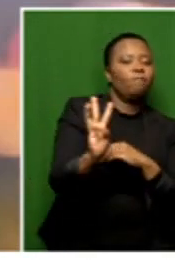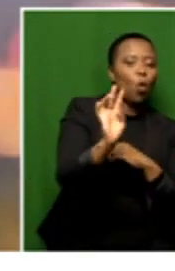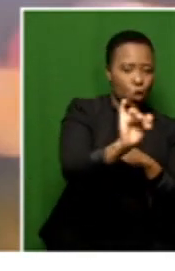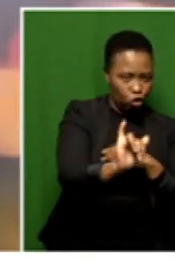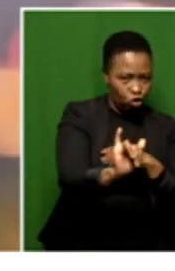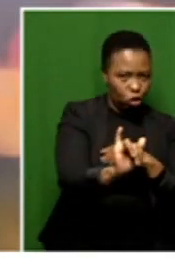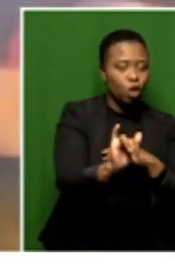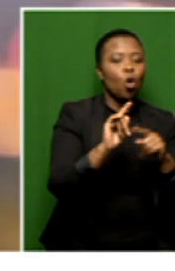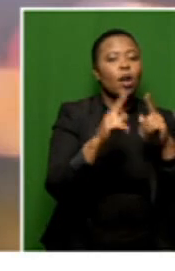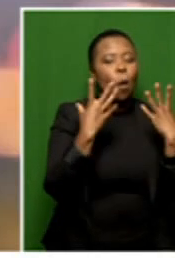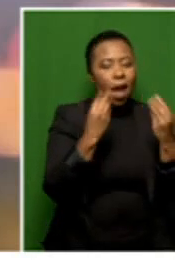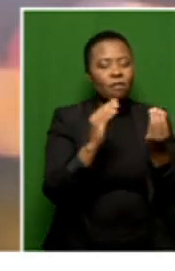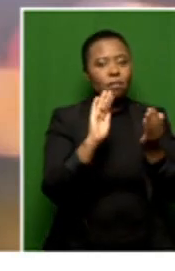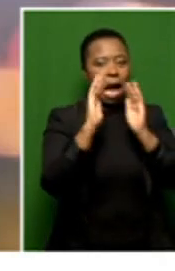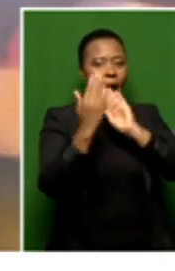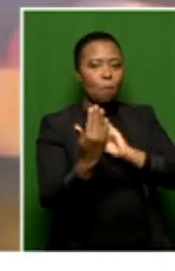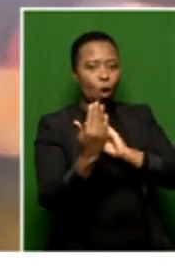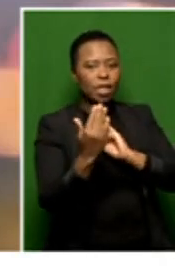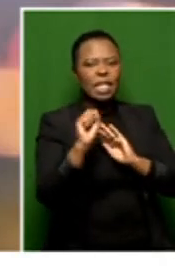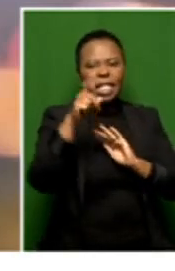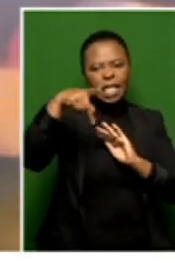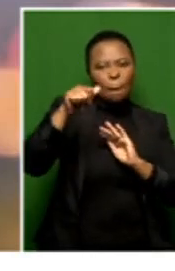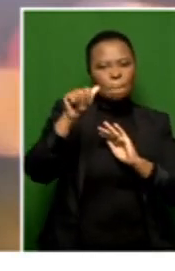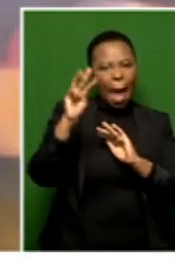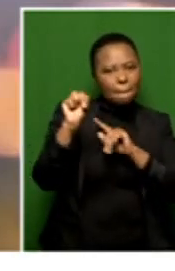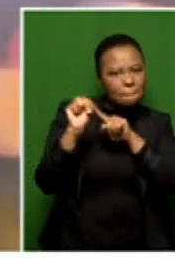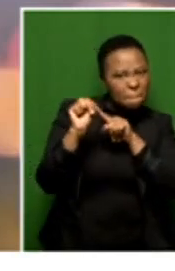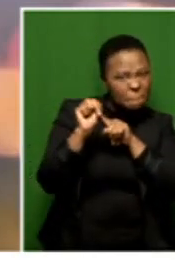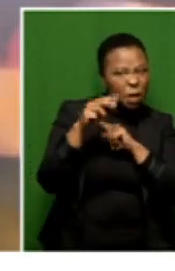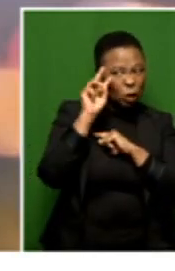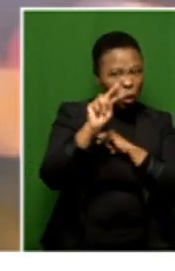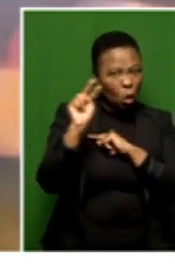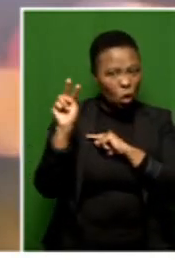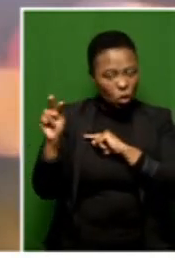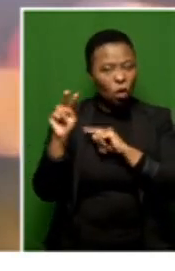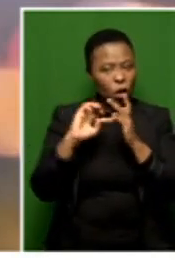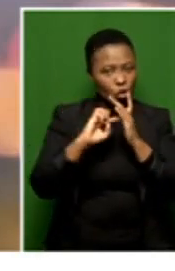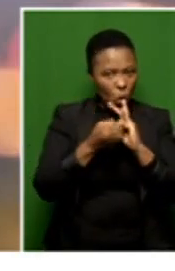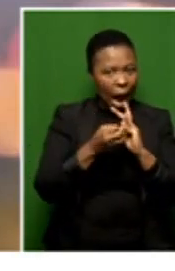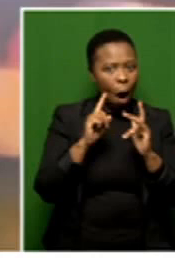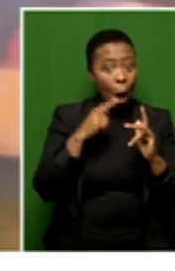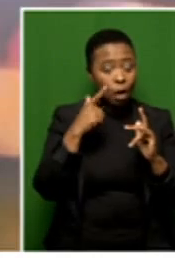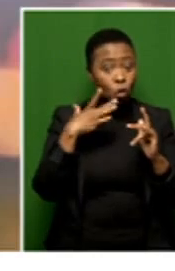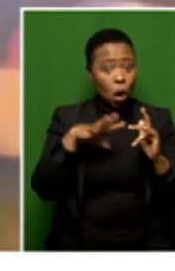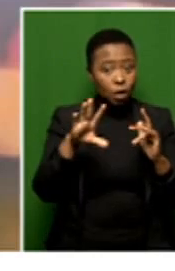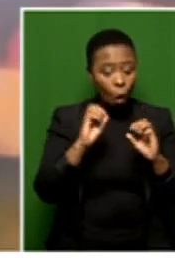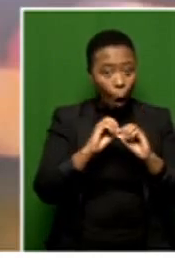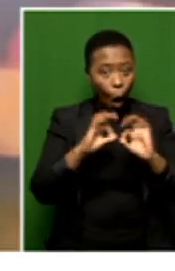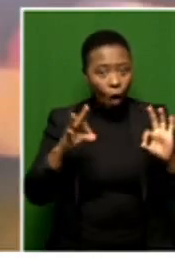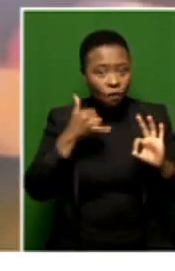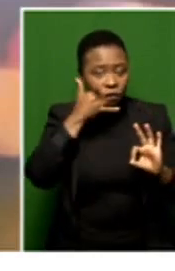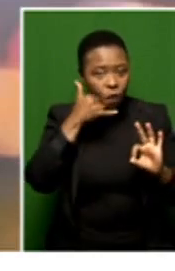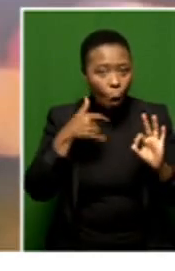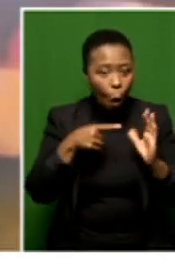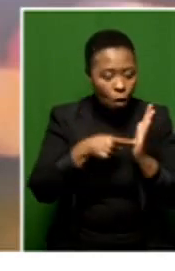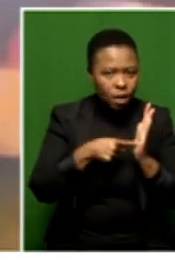fraudster would try to approach is try to spam you, try to phone you so often that you want to switch your phone off. But we need